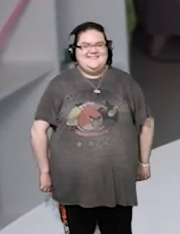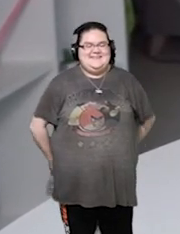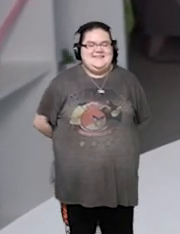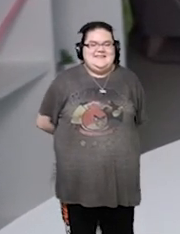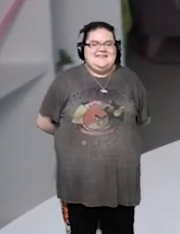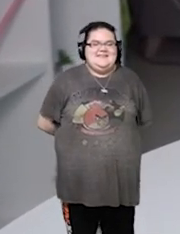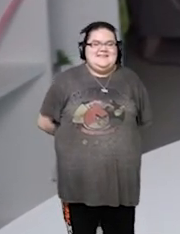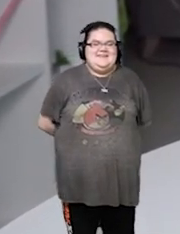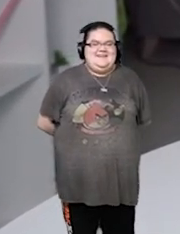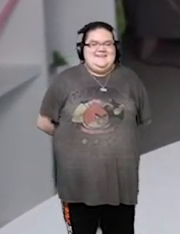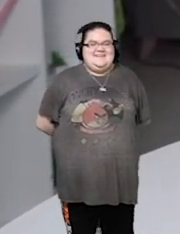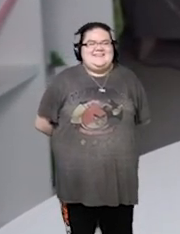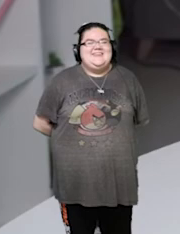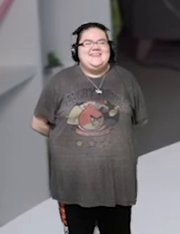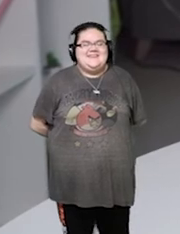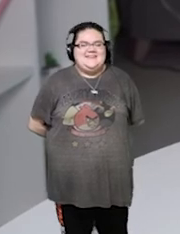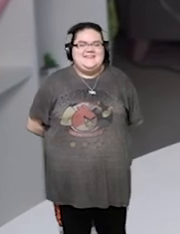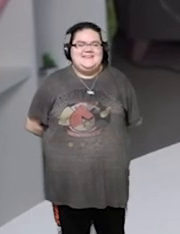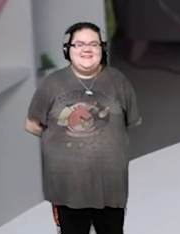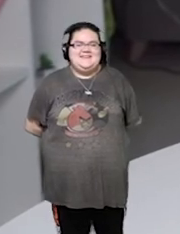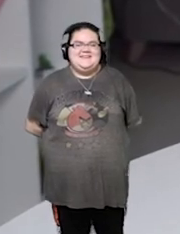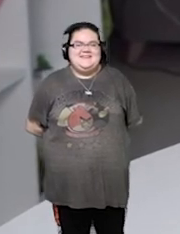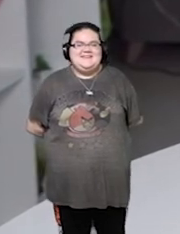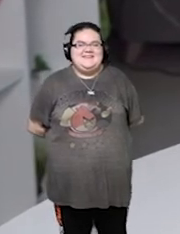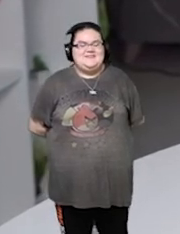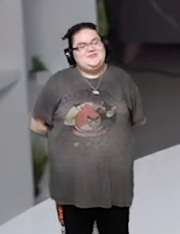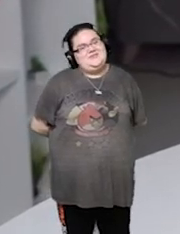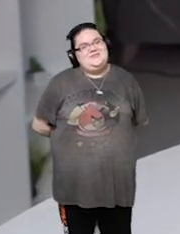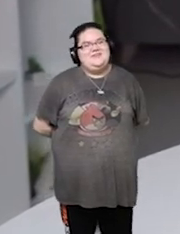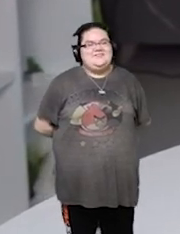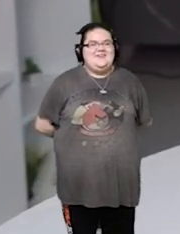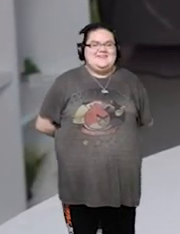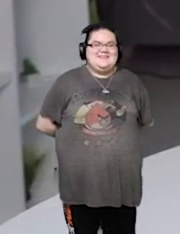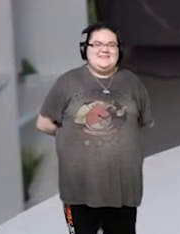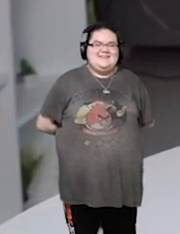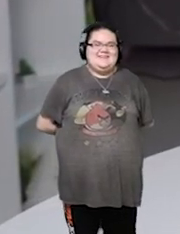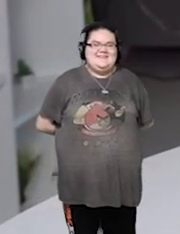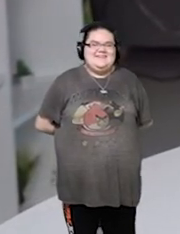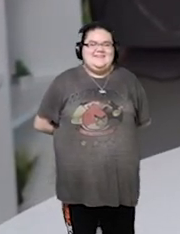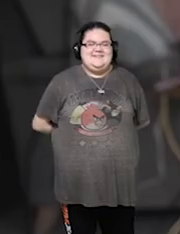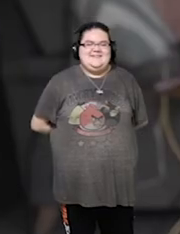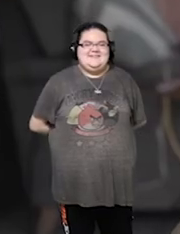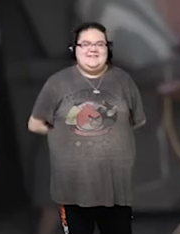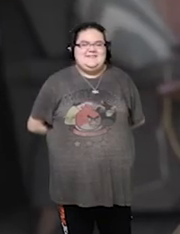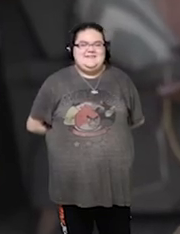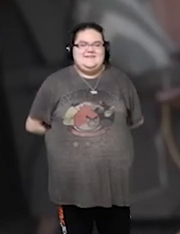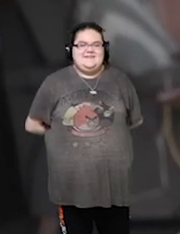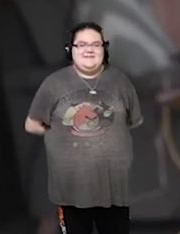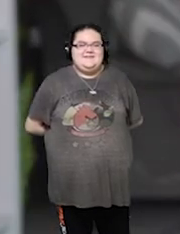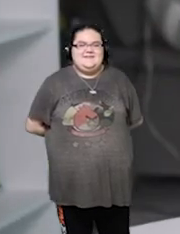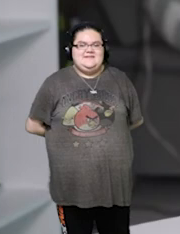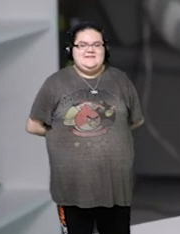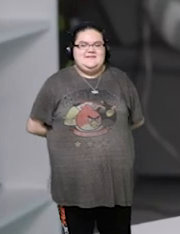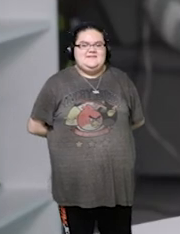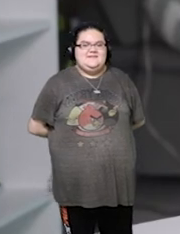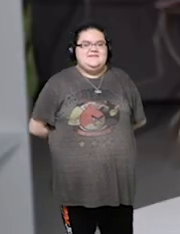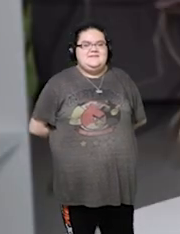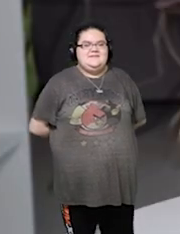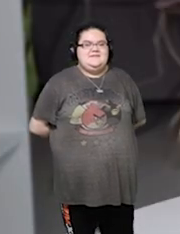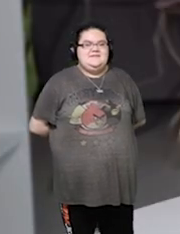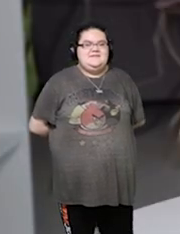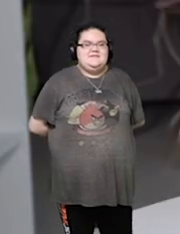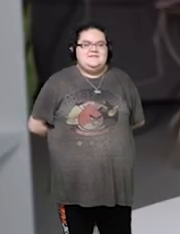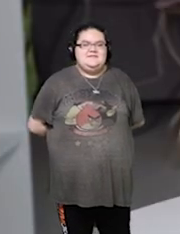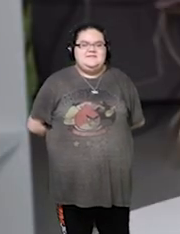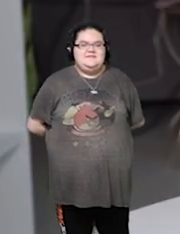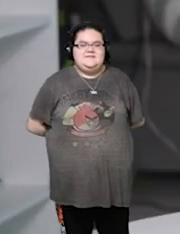oh, I'm not spending this on Josh. We're spending your budget, mate. You're sure, like, oh, you're not Josh need no perfume. Expensive. We're just gonna run it. We're going for it. This